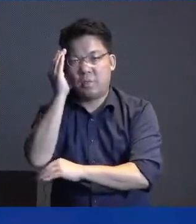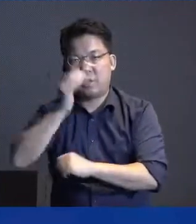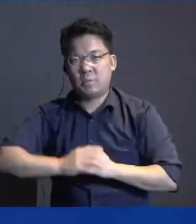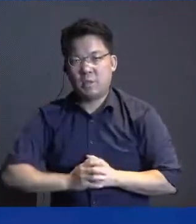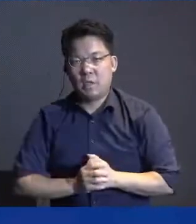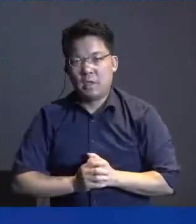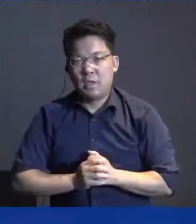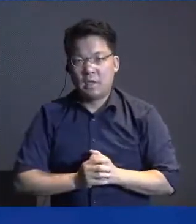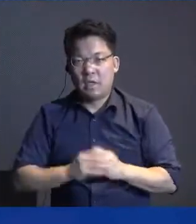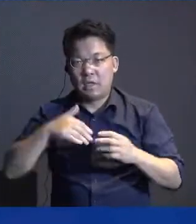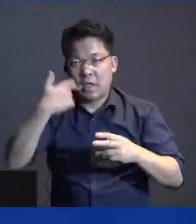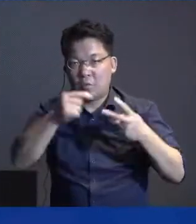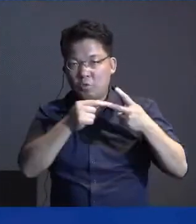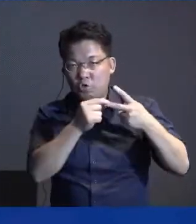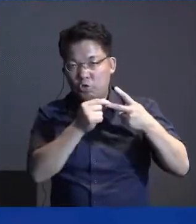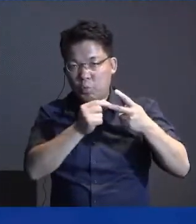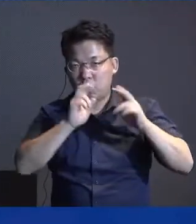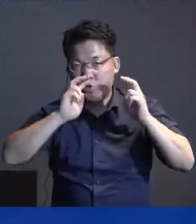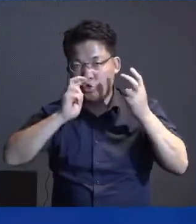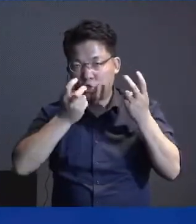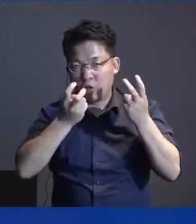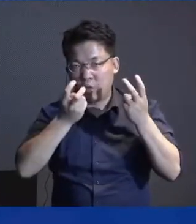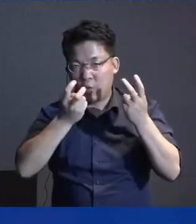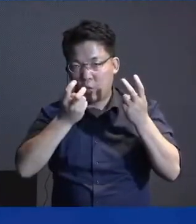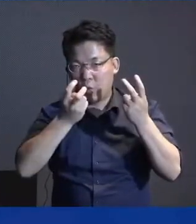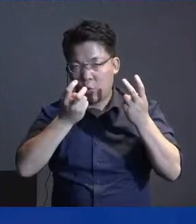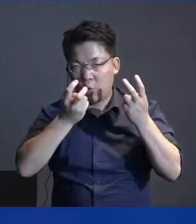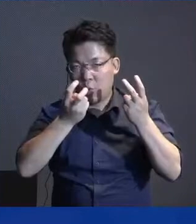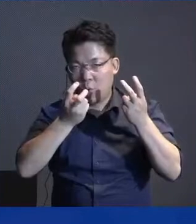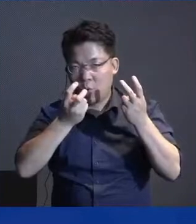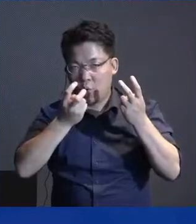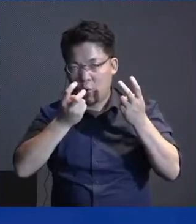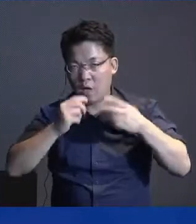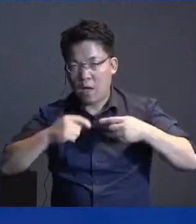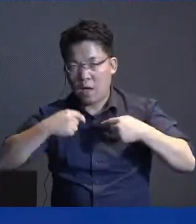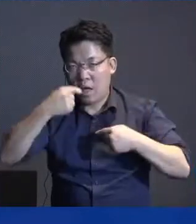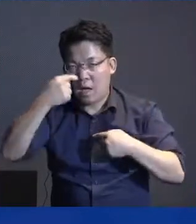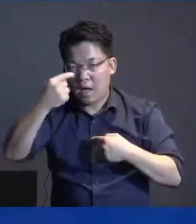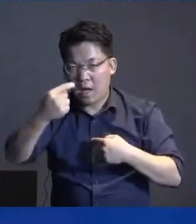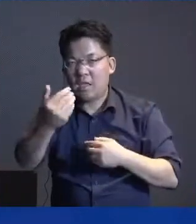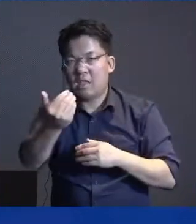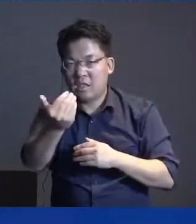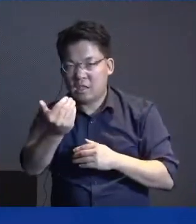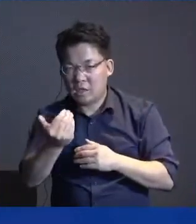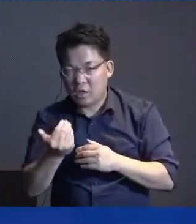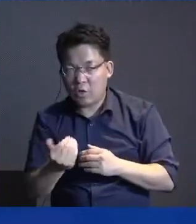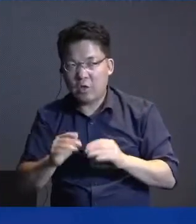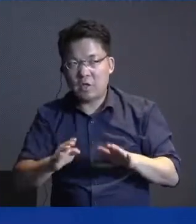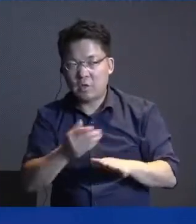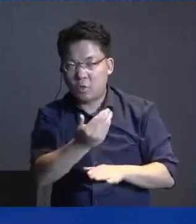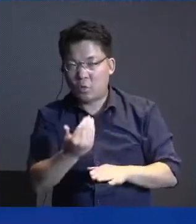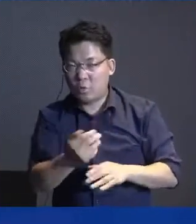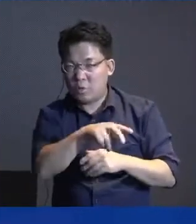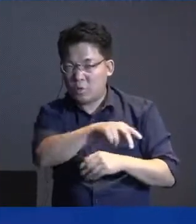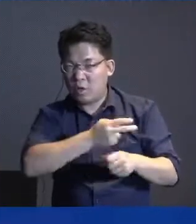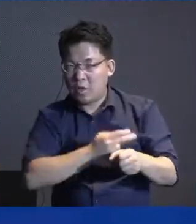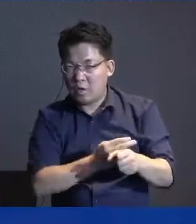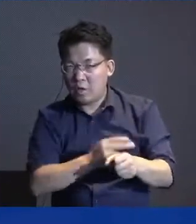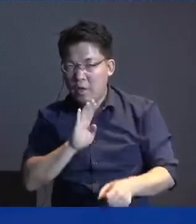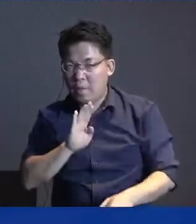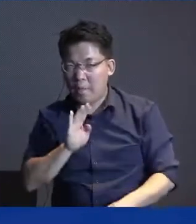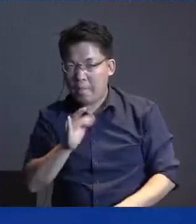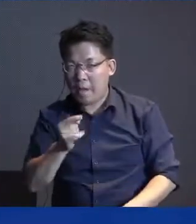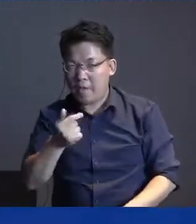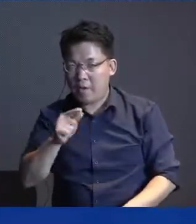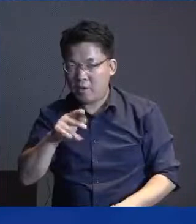special requests. So given Dr. Banerjee's special request, we will take a